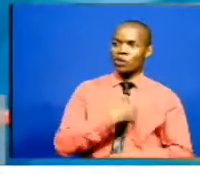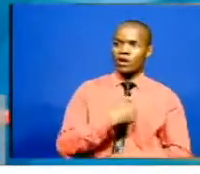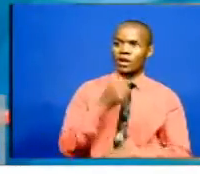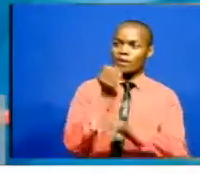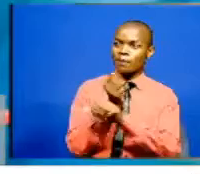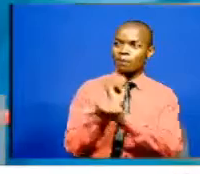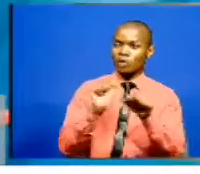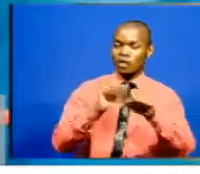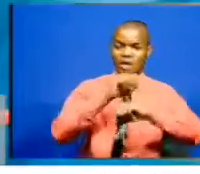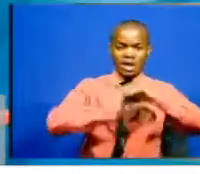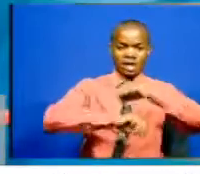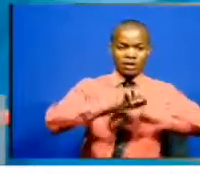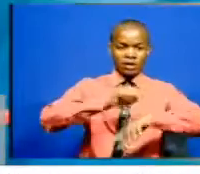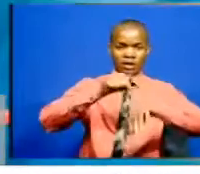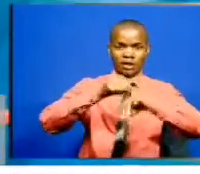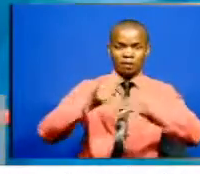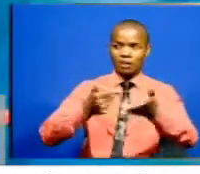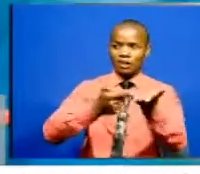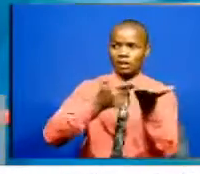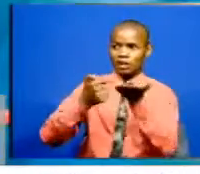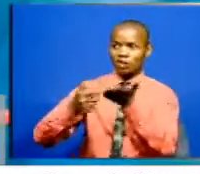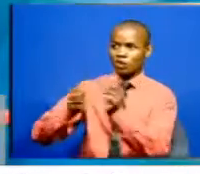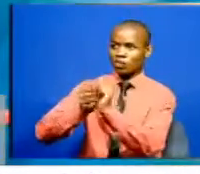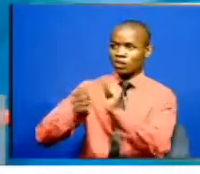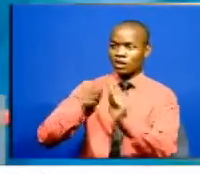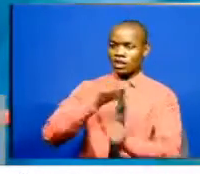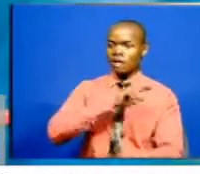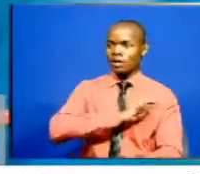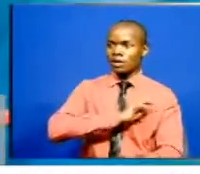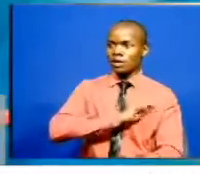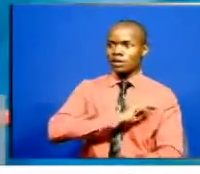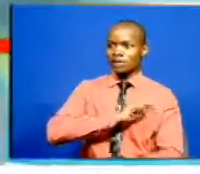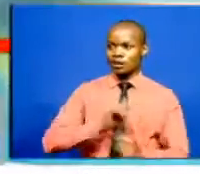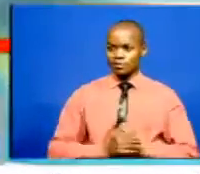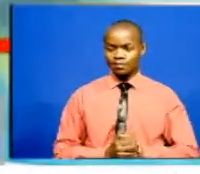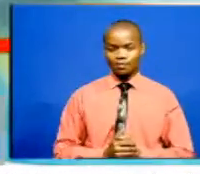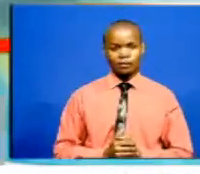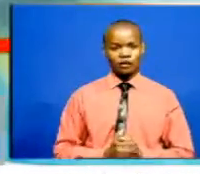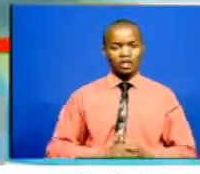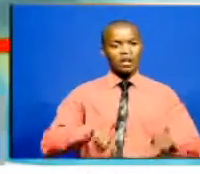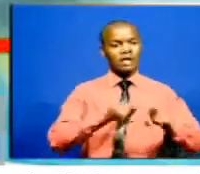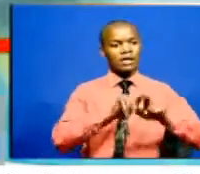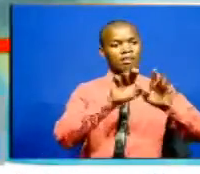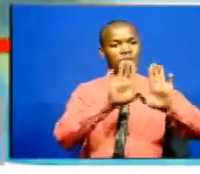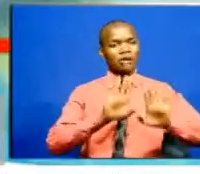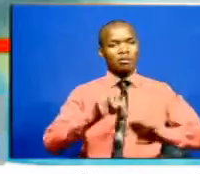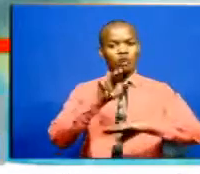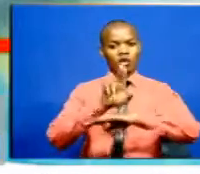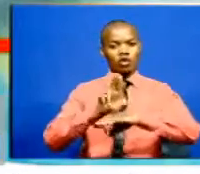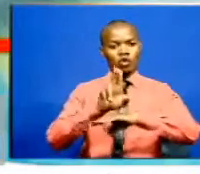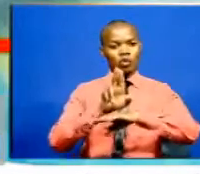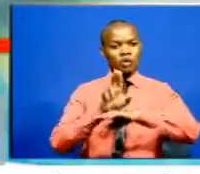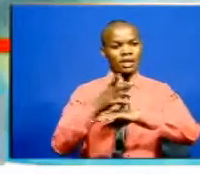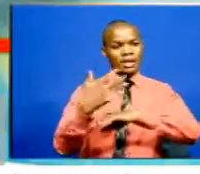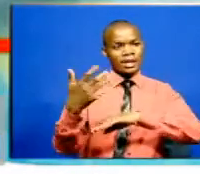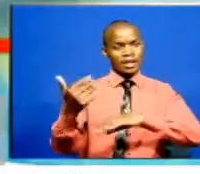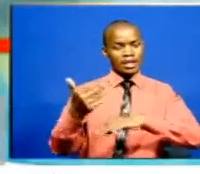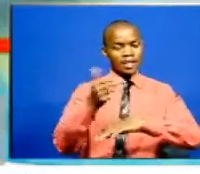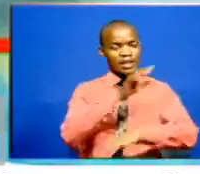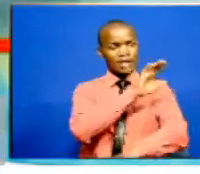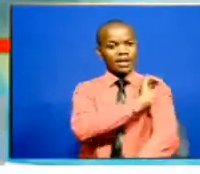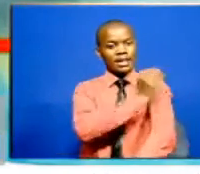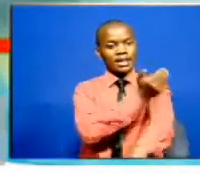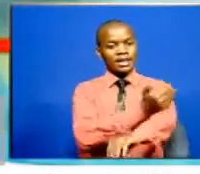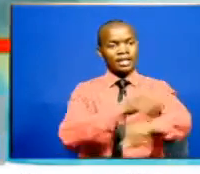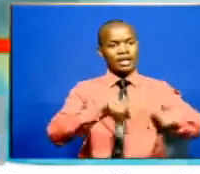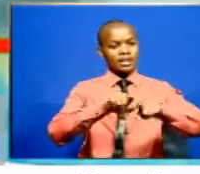do without reconciling mm-hmm. with the nature. Uh-huh. And of course, we need to use green energy, and we should also try